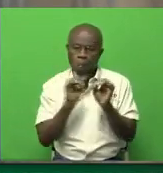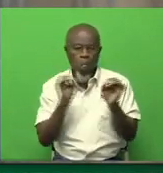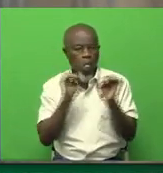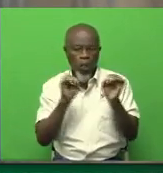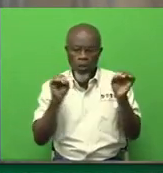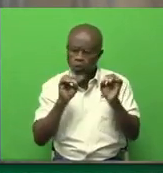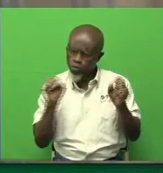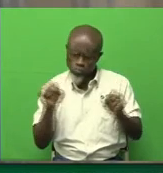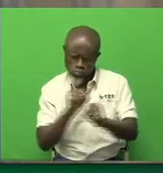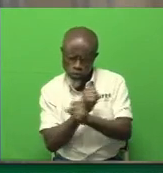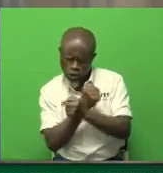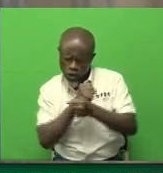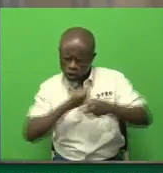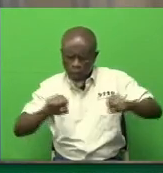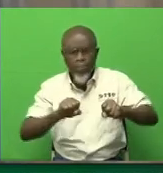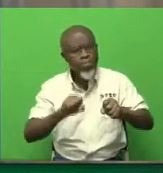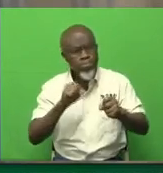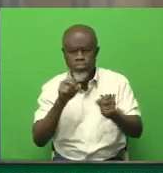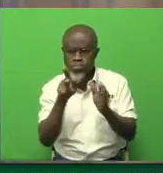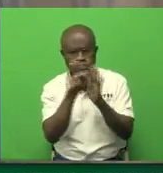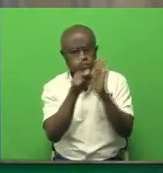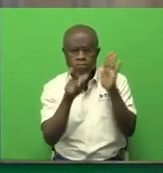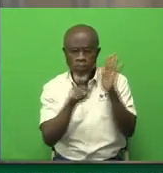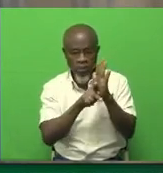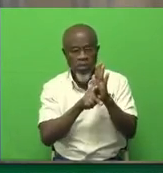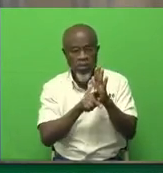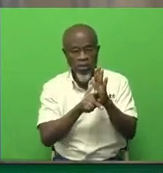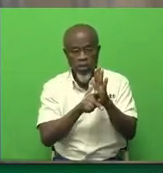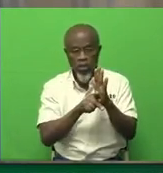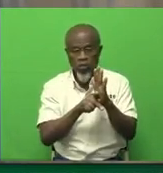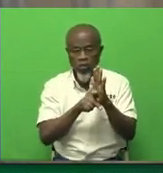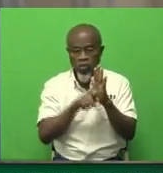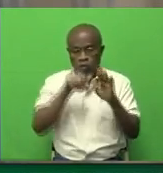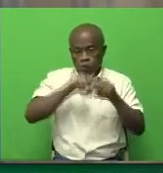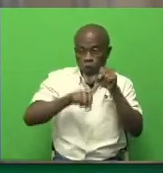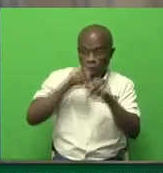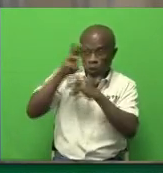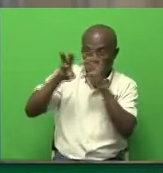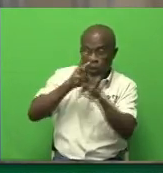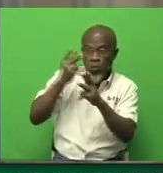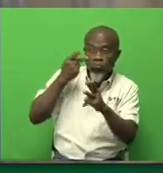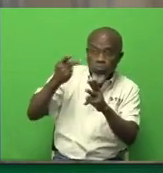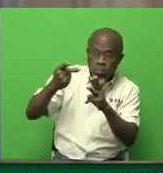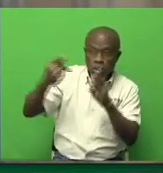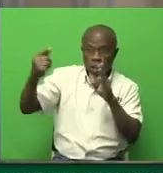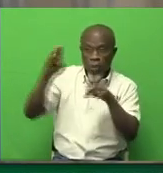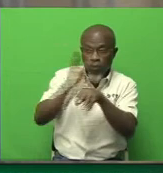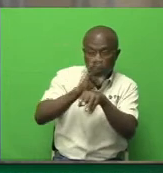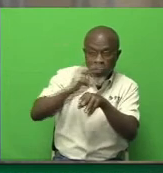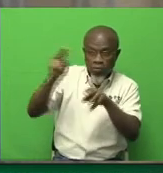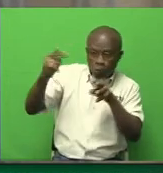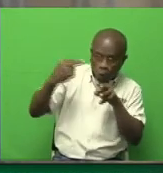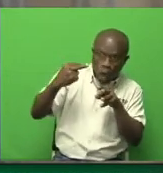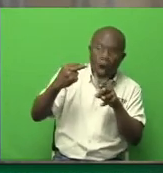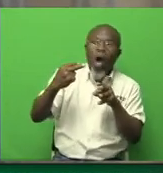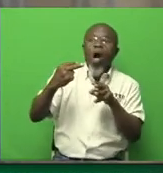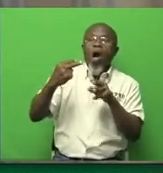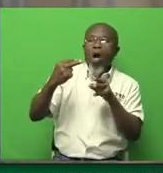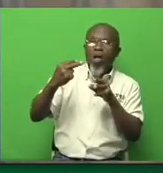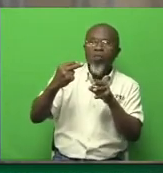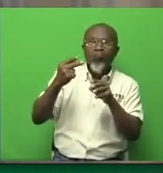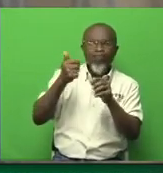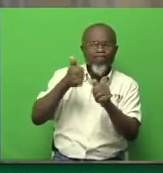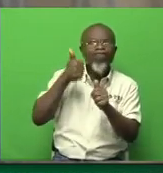to signal to local and foreign investors where to place their capital citizens do not have a clear focus